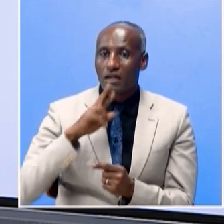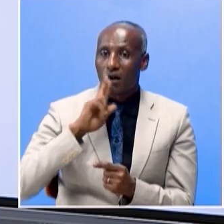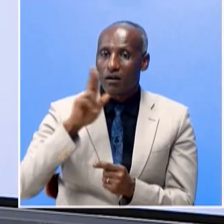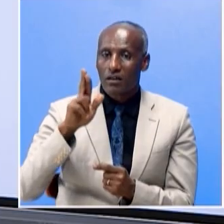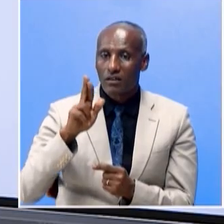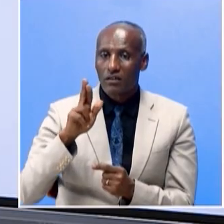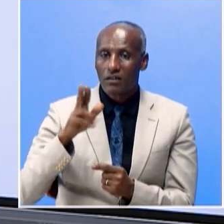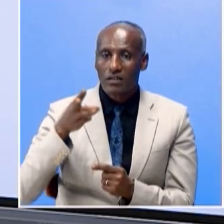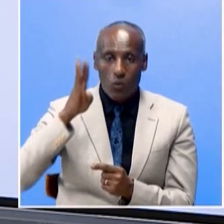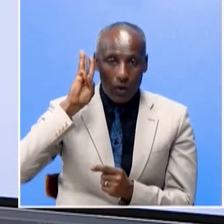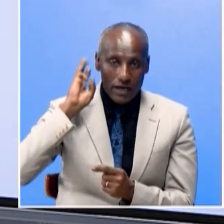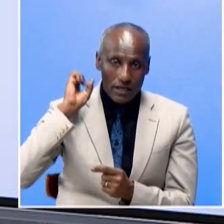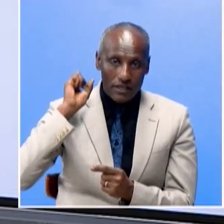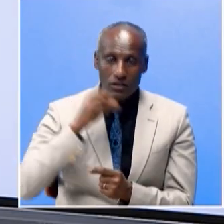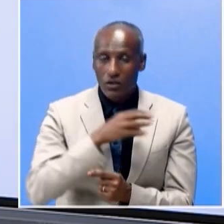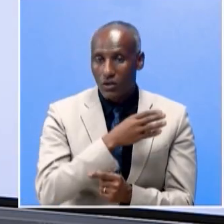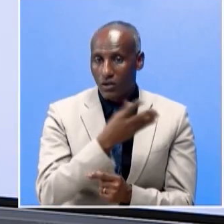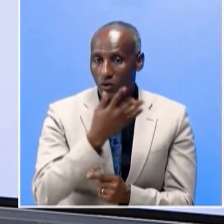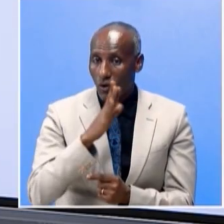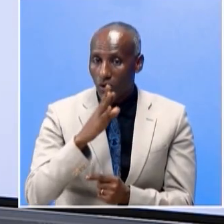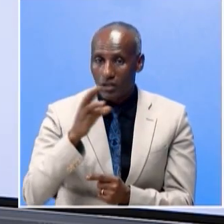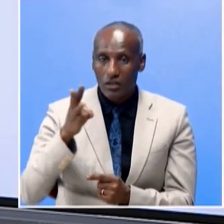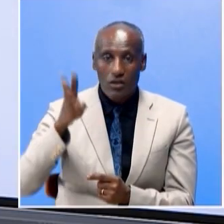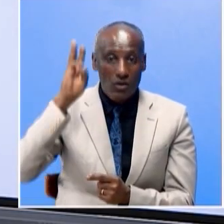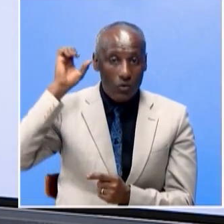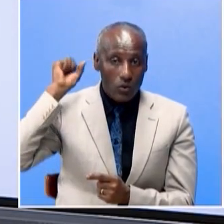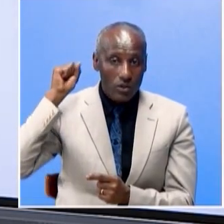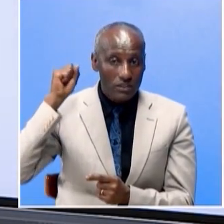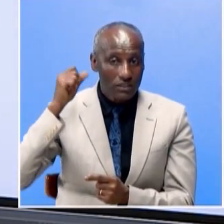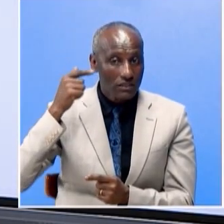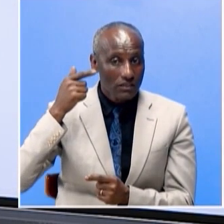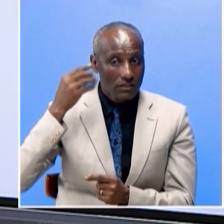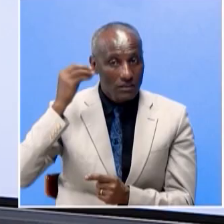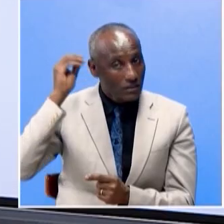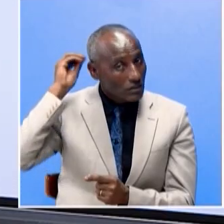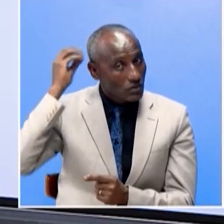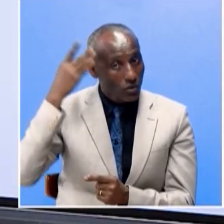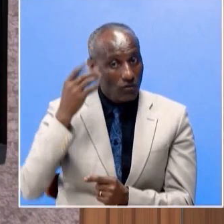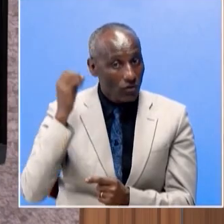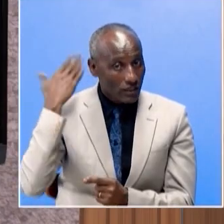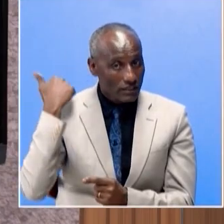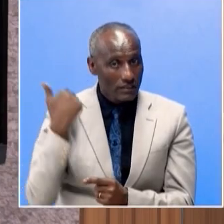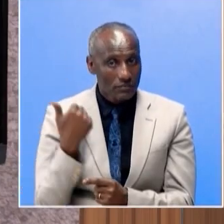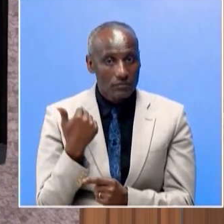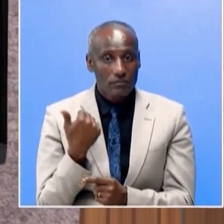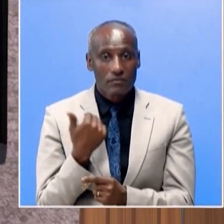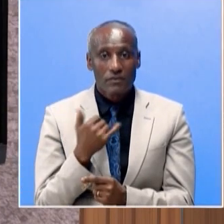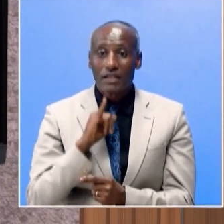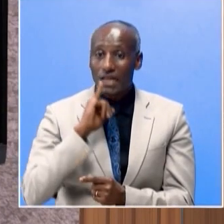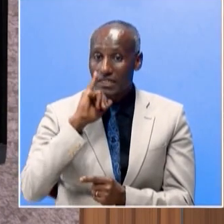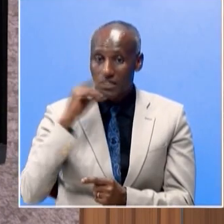are, were, or was. Don't forget. And is just used with